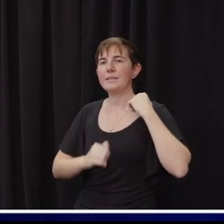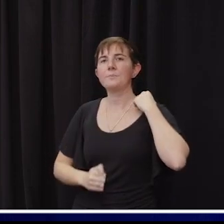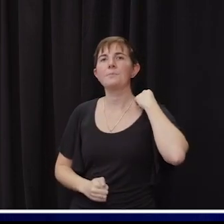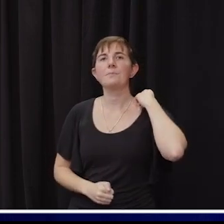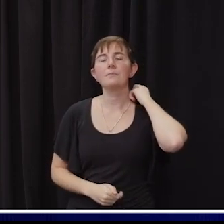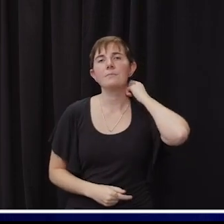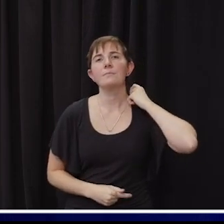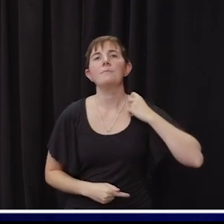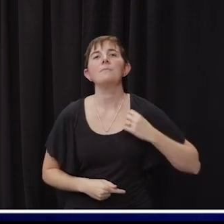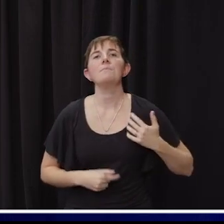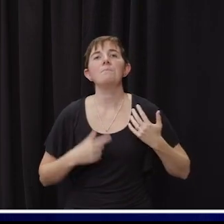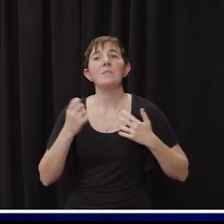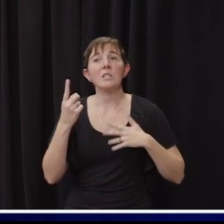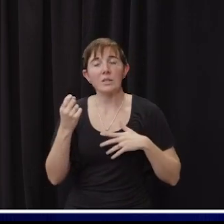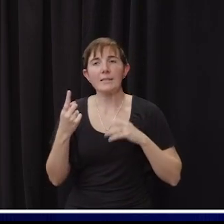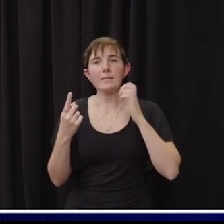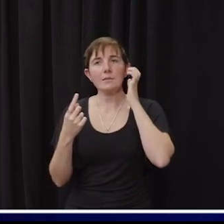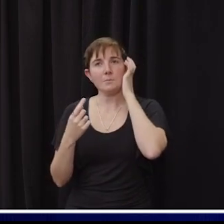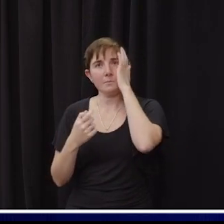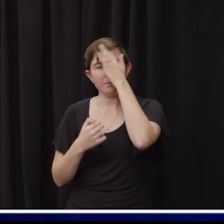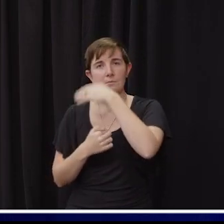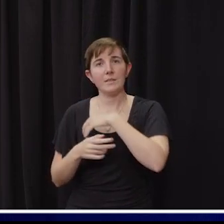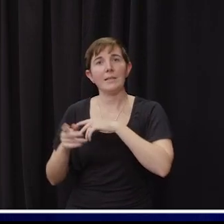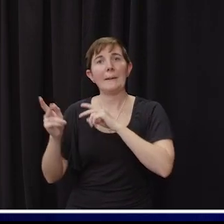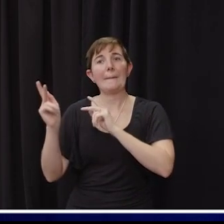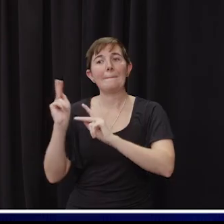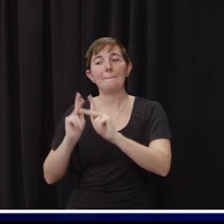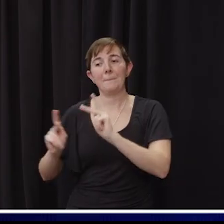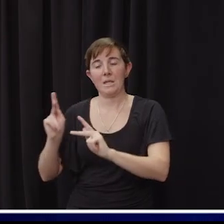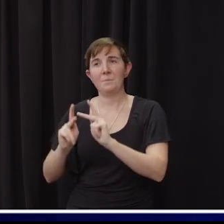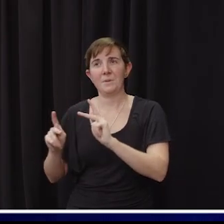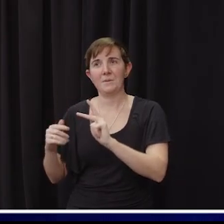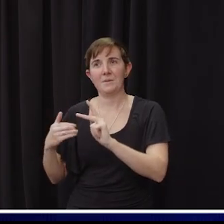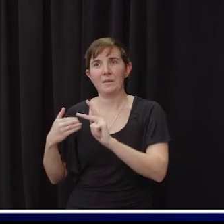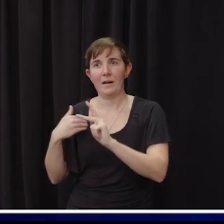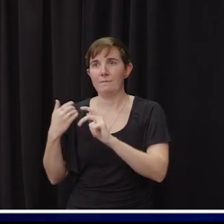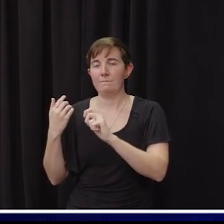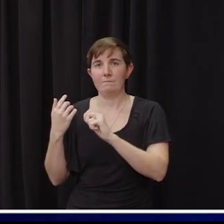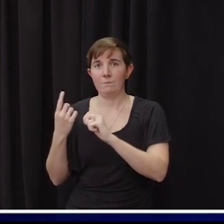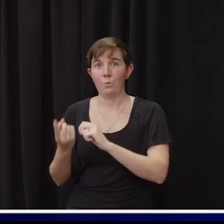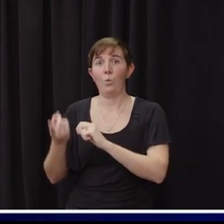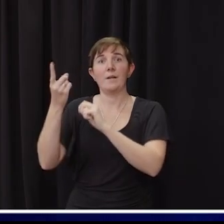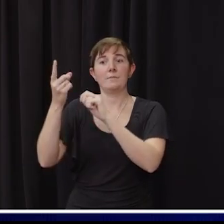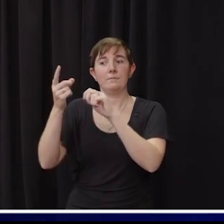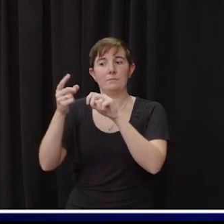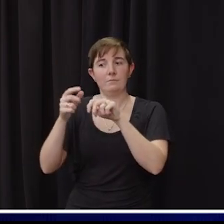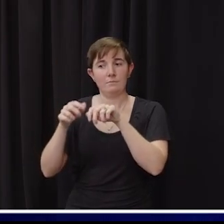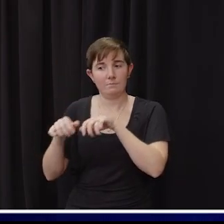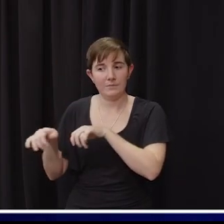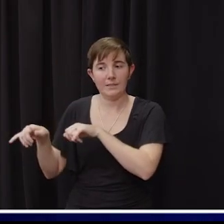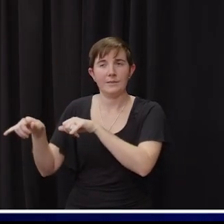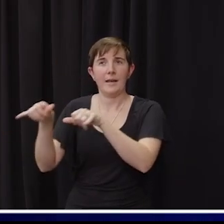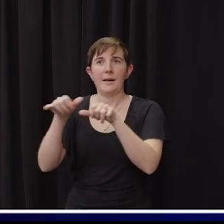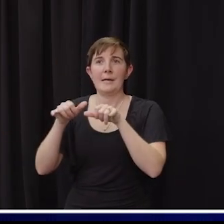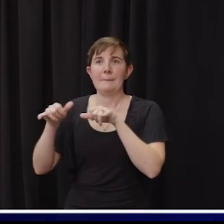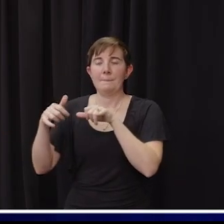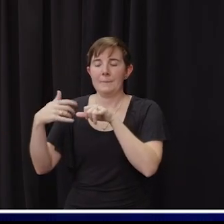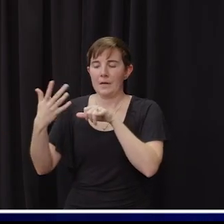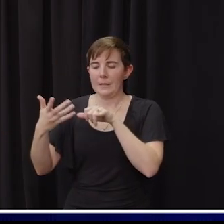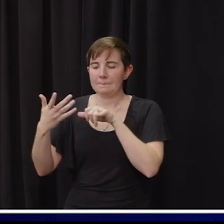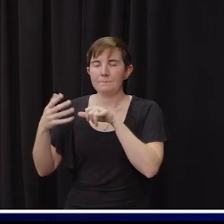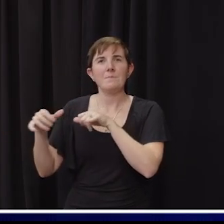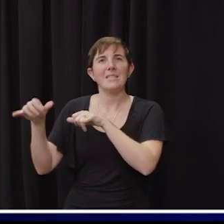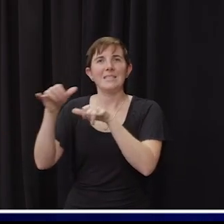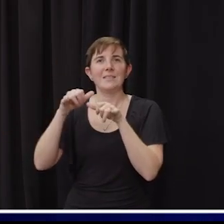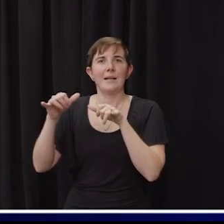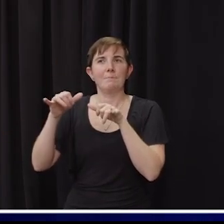that people don't all have just a single kind of aspect